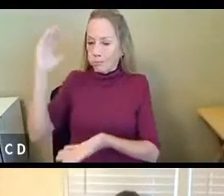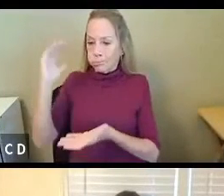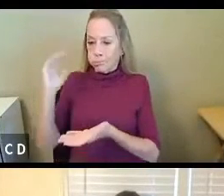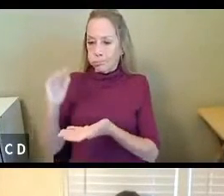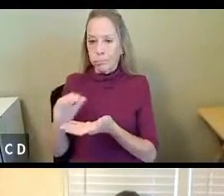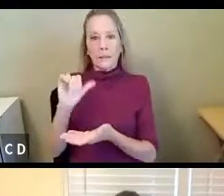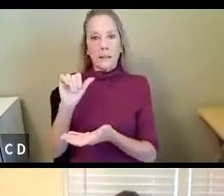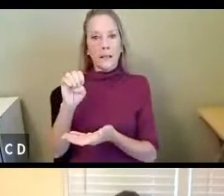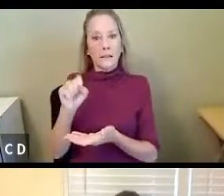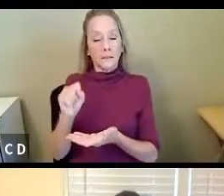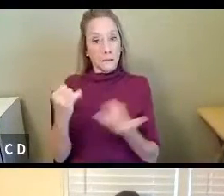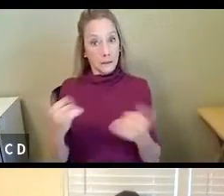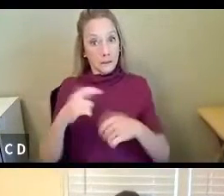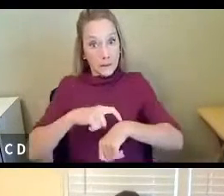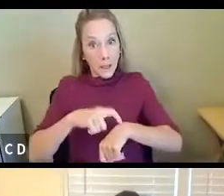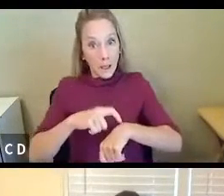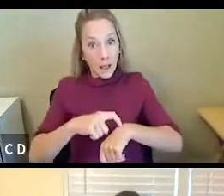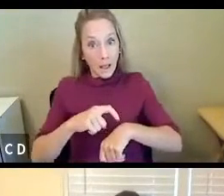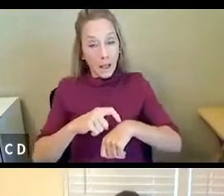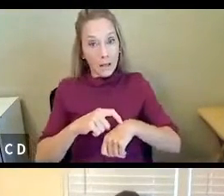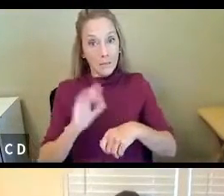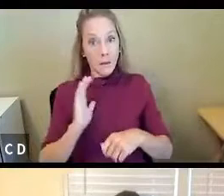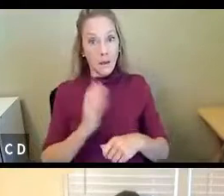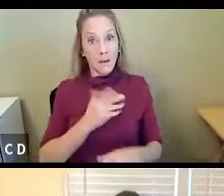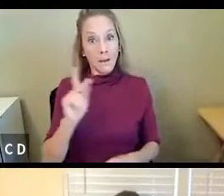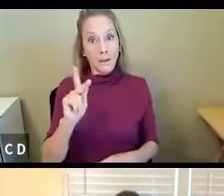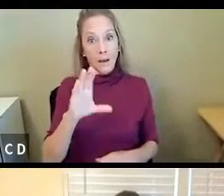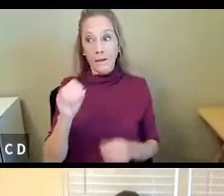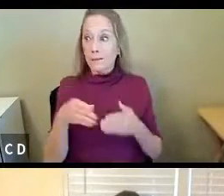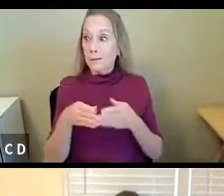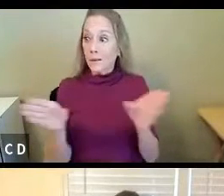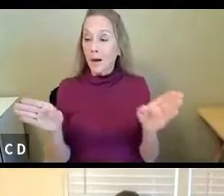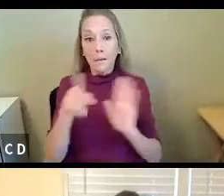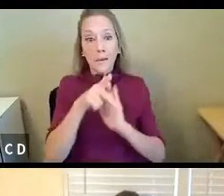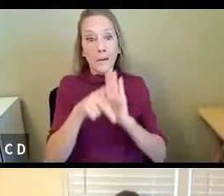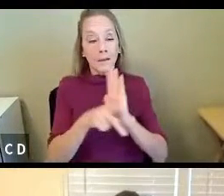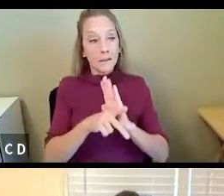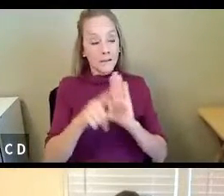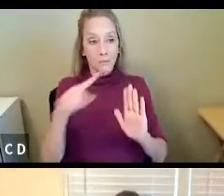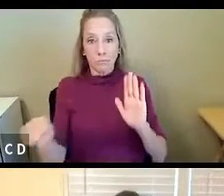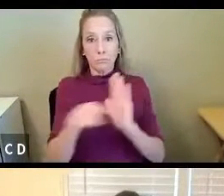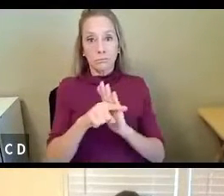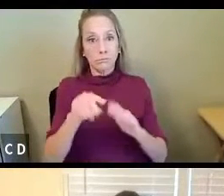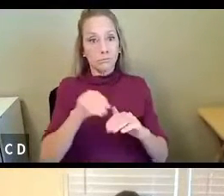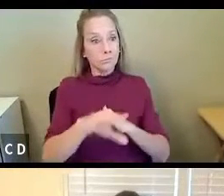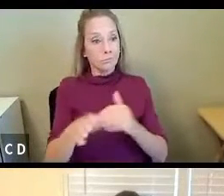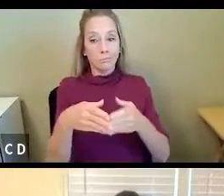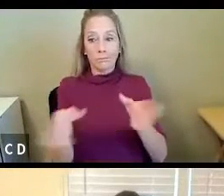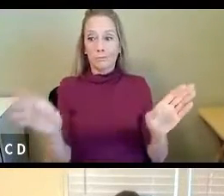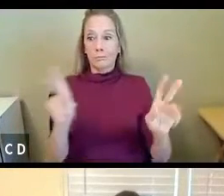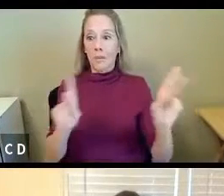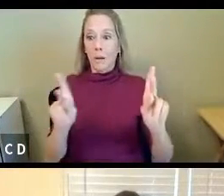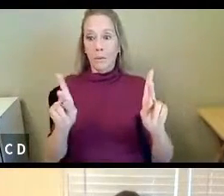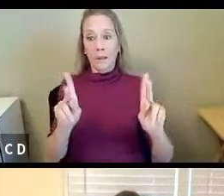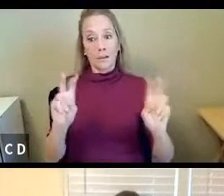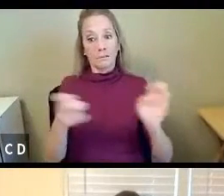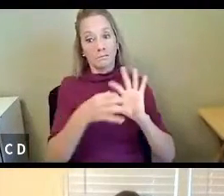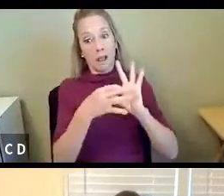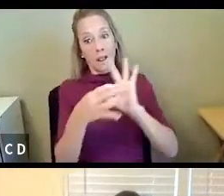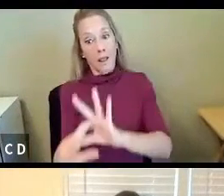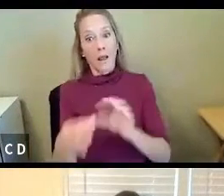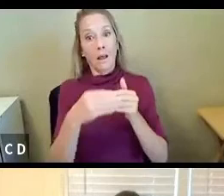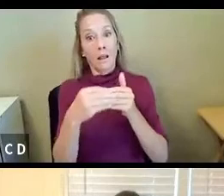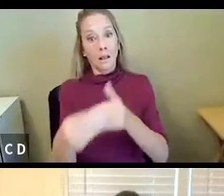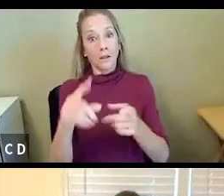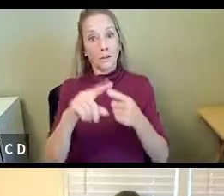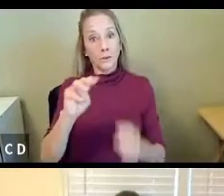it is fair to say our county-wide policies are resulting in a negative public health impact constituting malpractice. What could